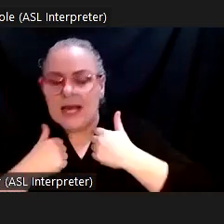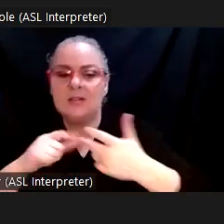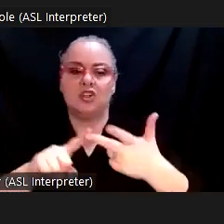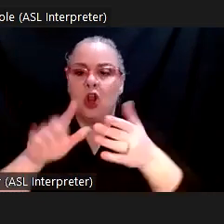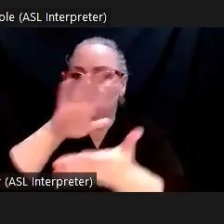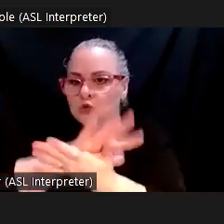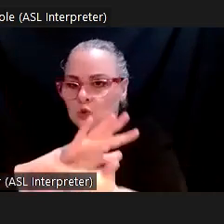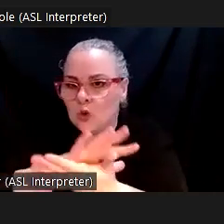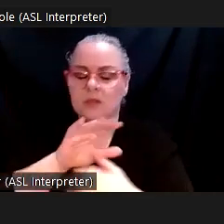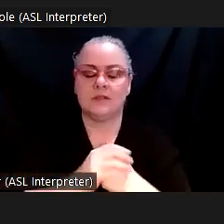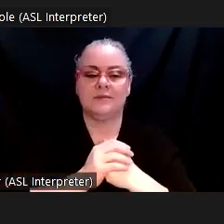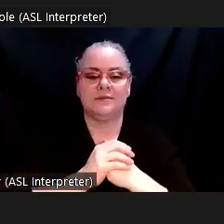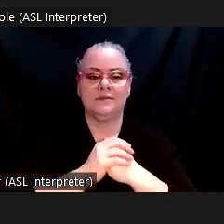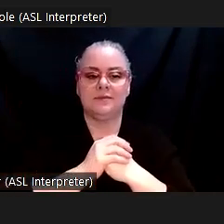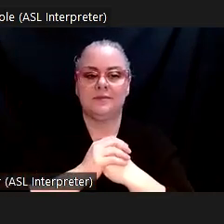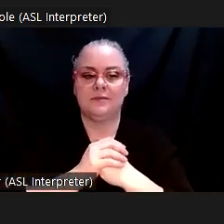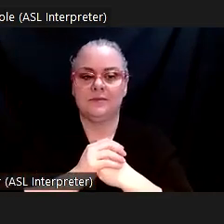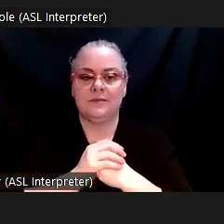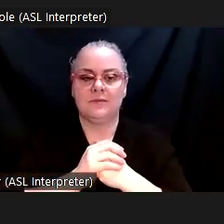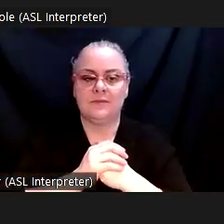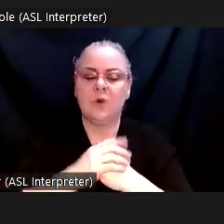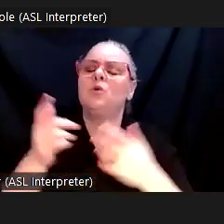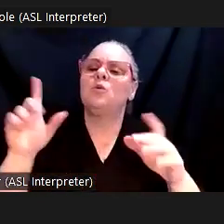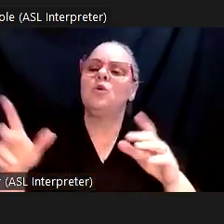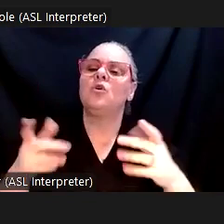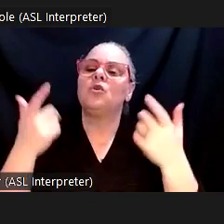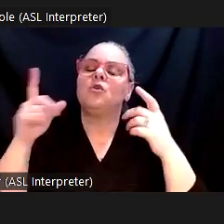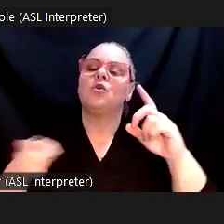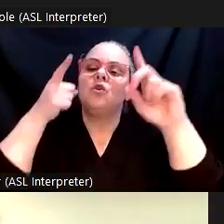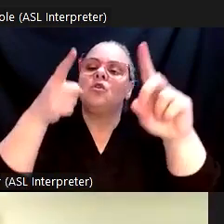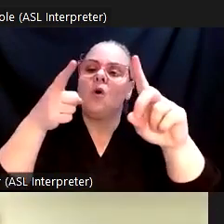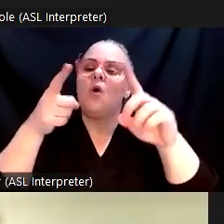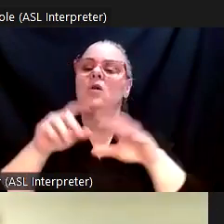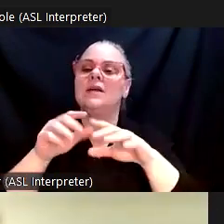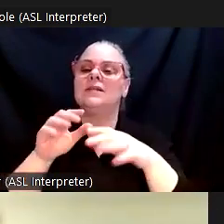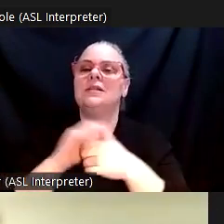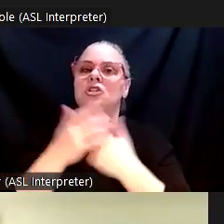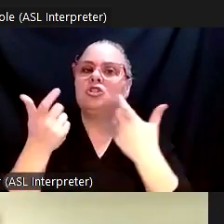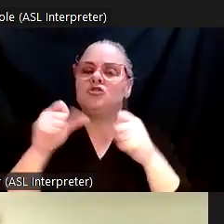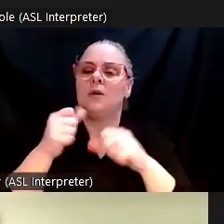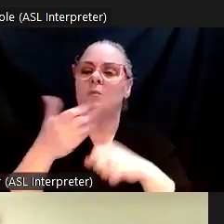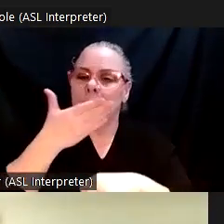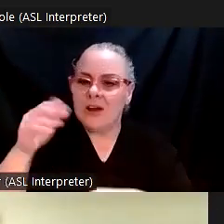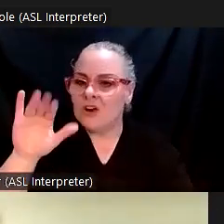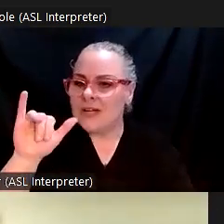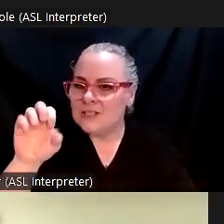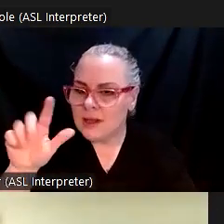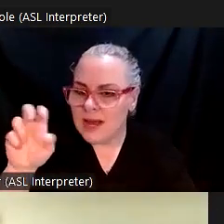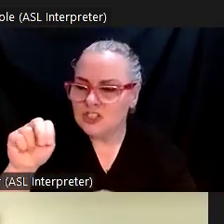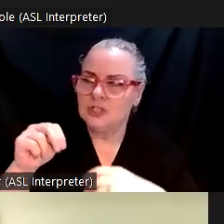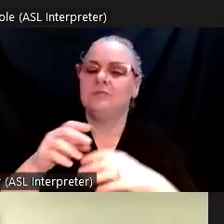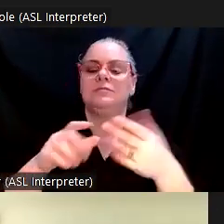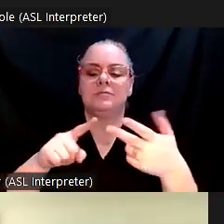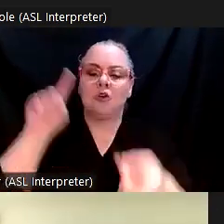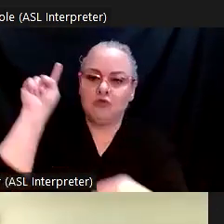And in this measure, we're looking at retrofits to improve the enclosure and envelope through better insulation and to reduce energy